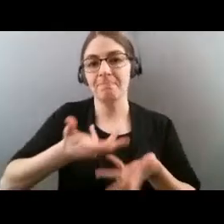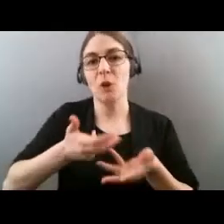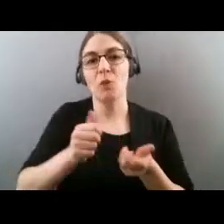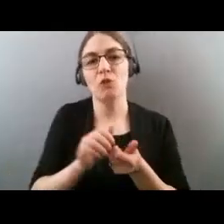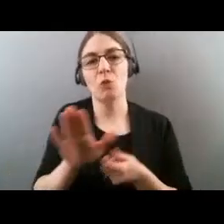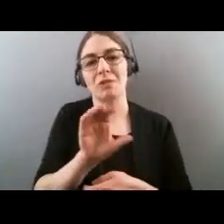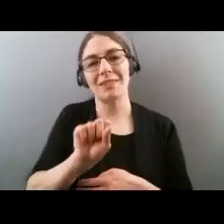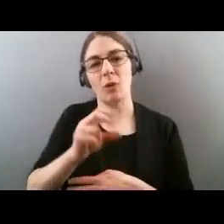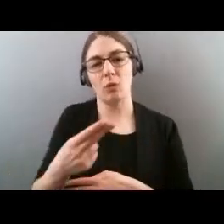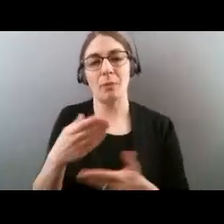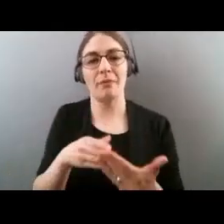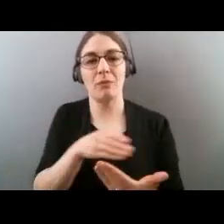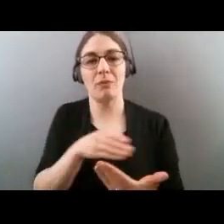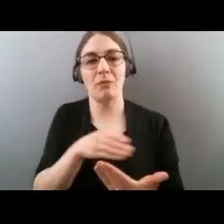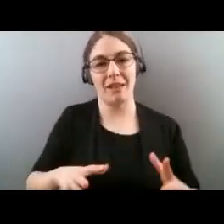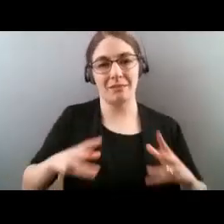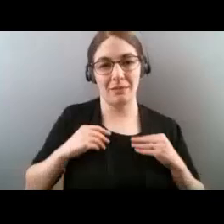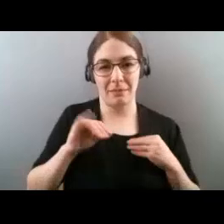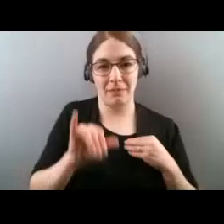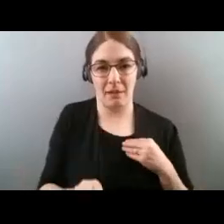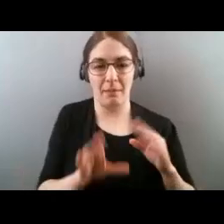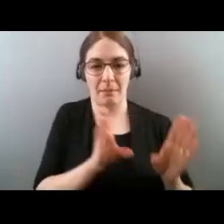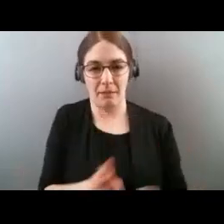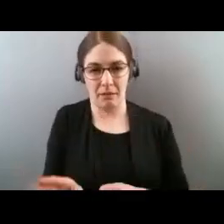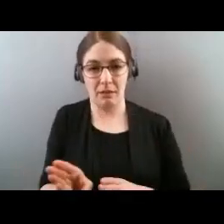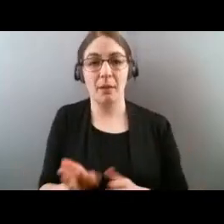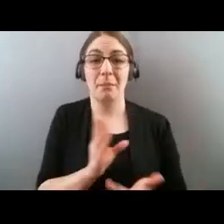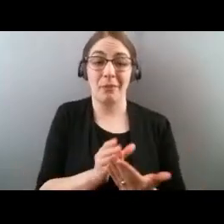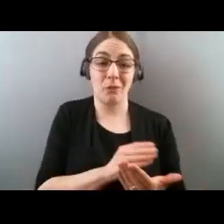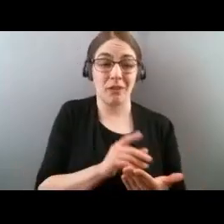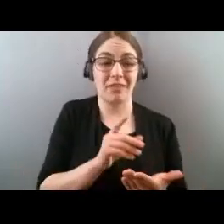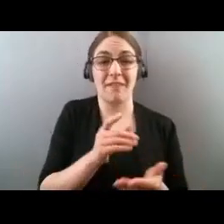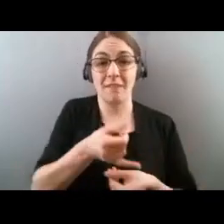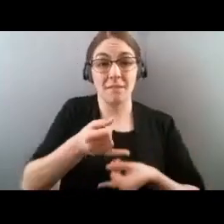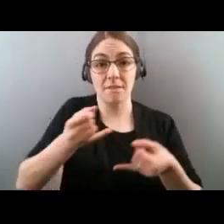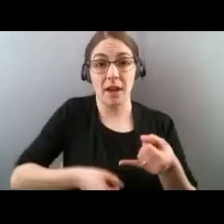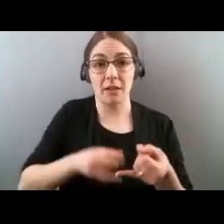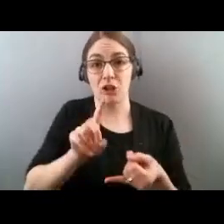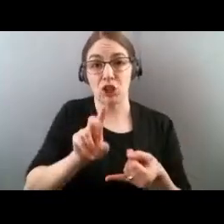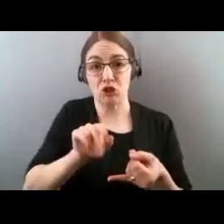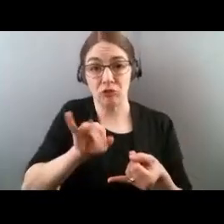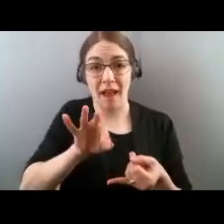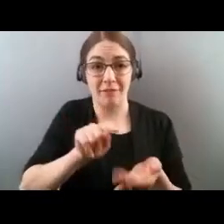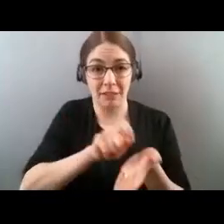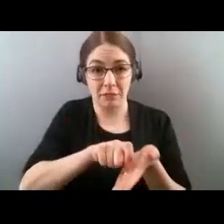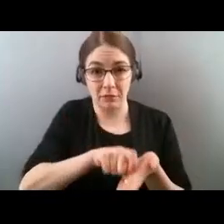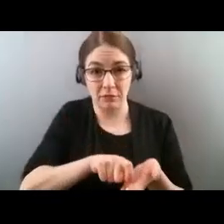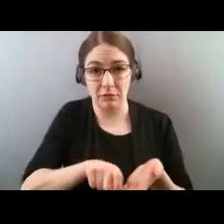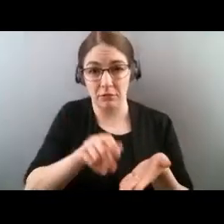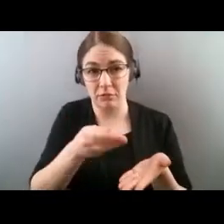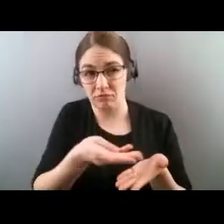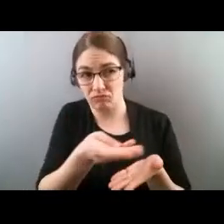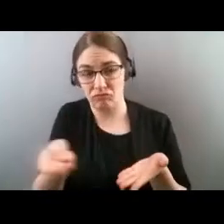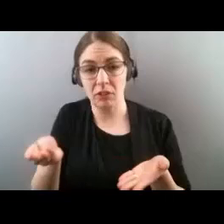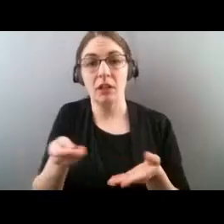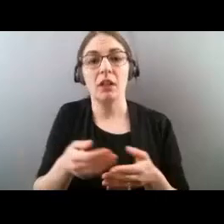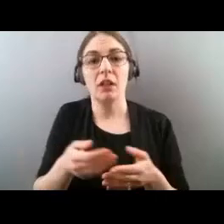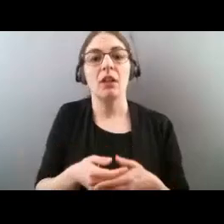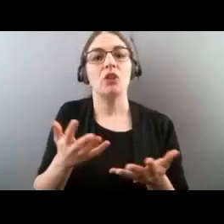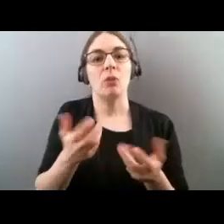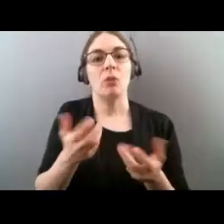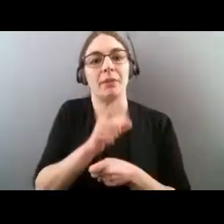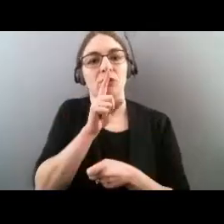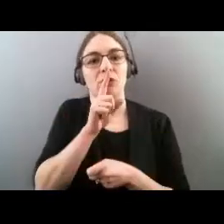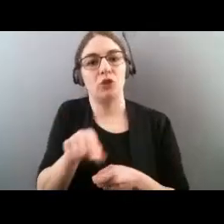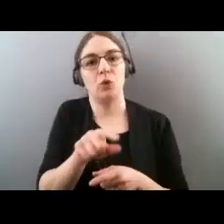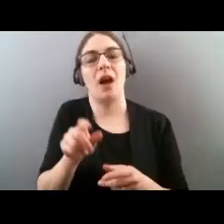the final draft is even really circulated. You don't want it to seem like the train has already left the station by the time you ask for input.